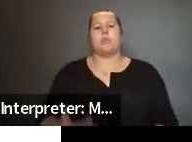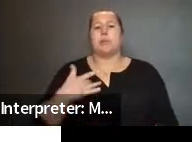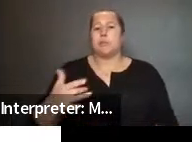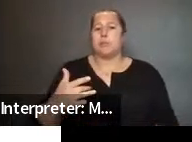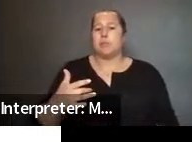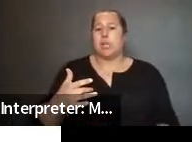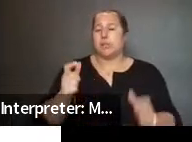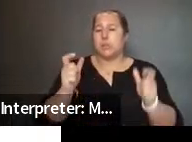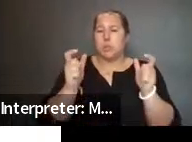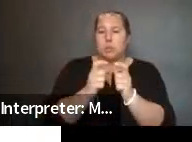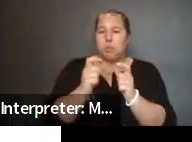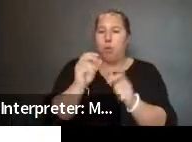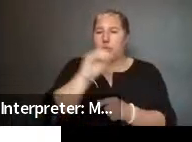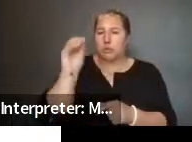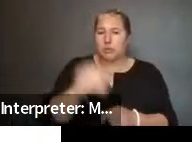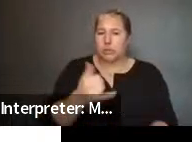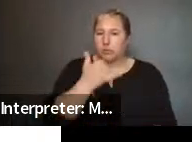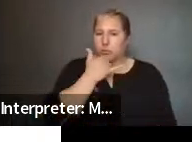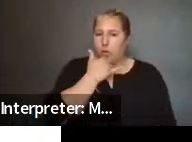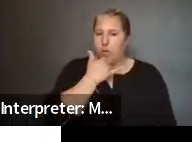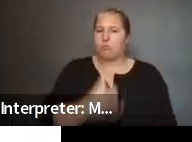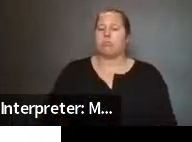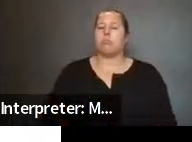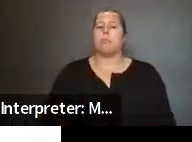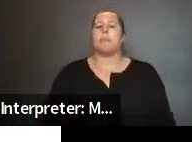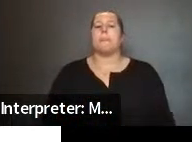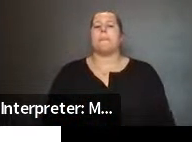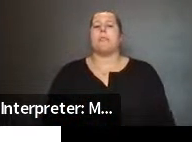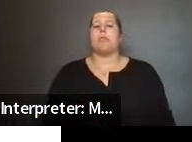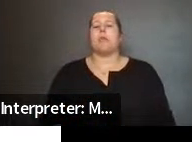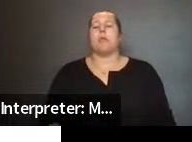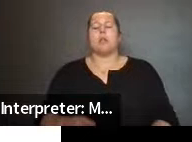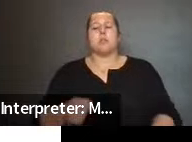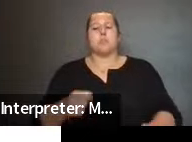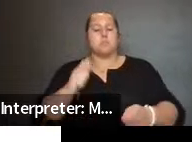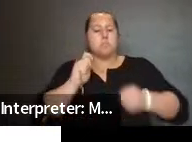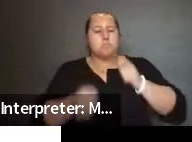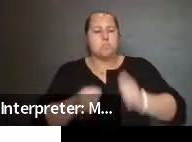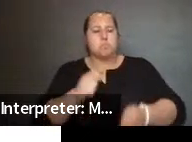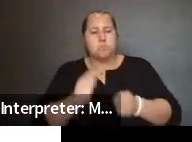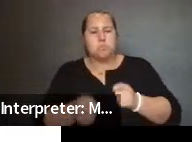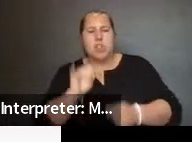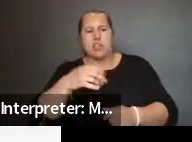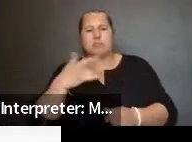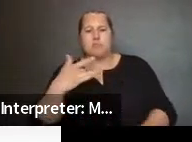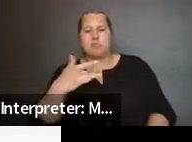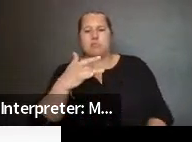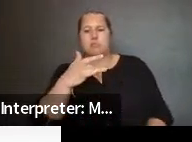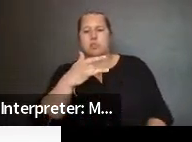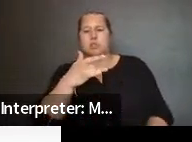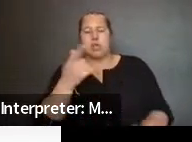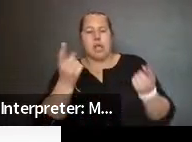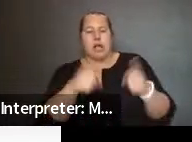And historically, that's been the case when Rochester looks at redistricting its 4 city council districts.